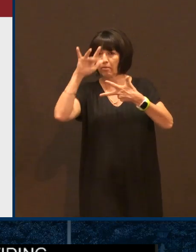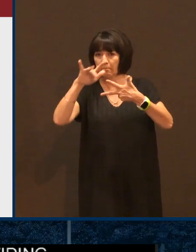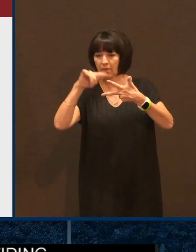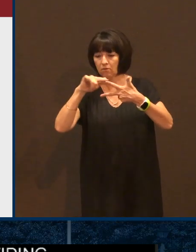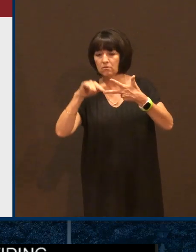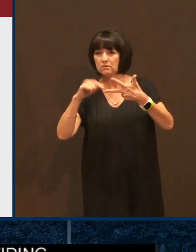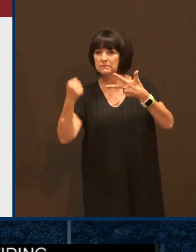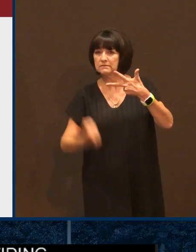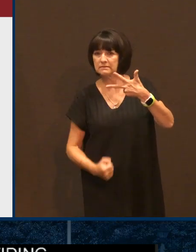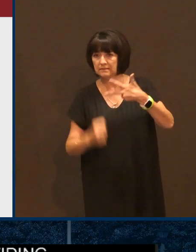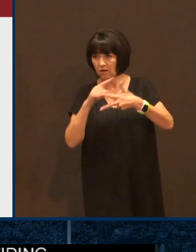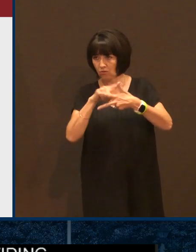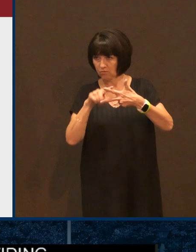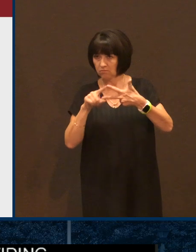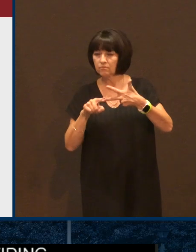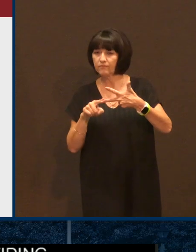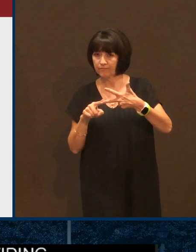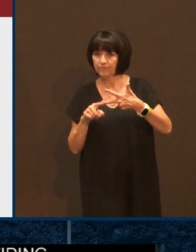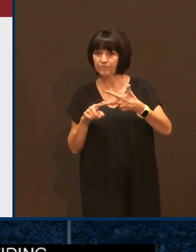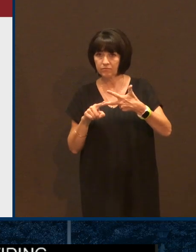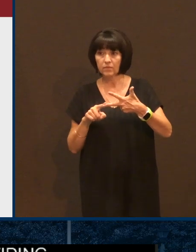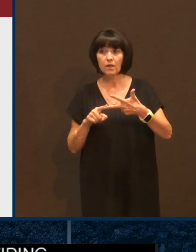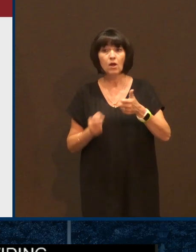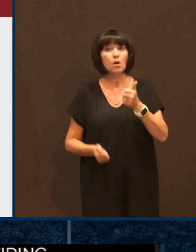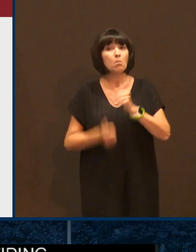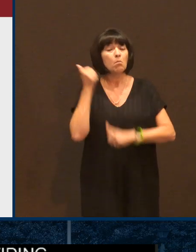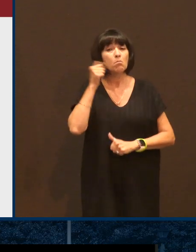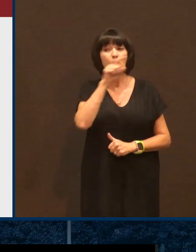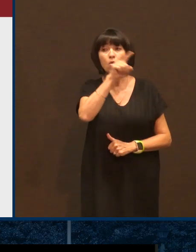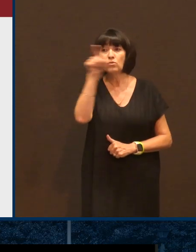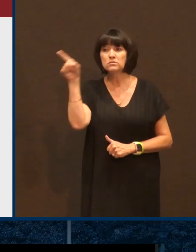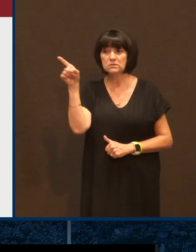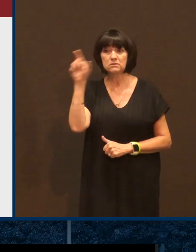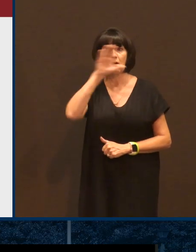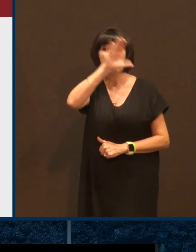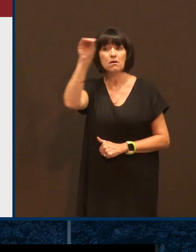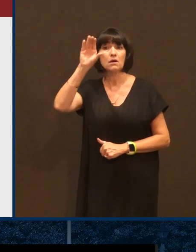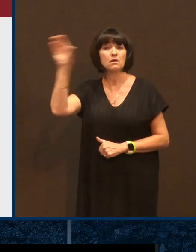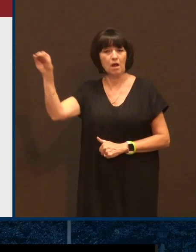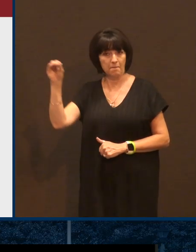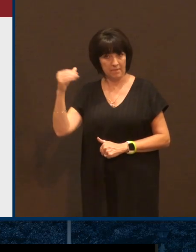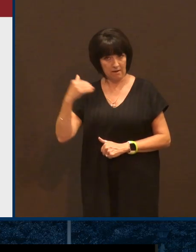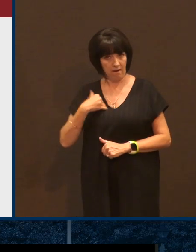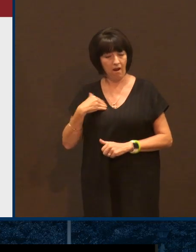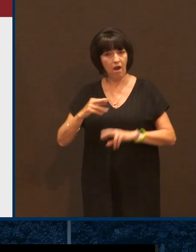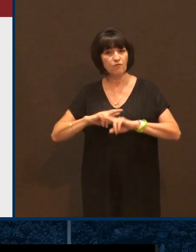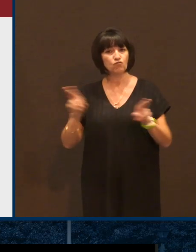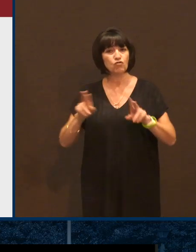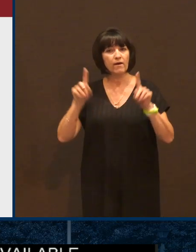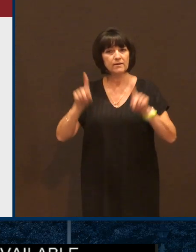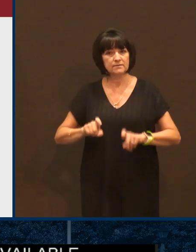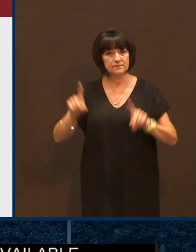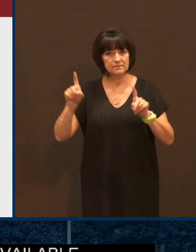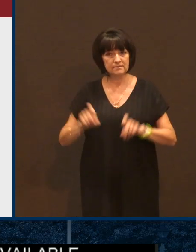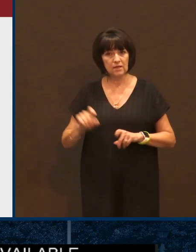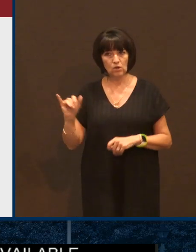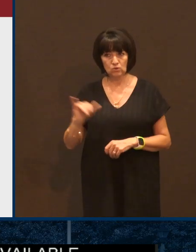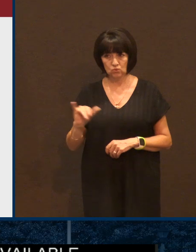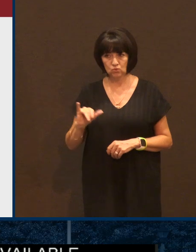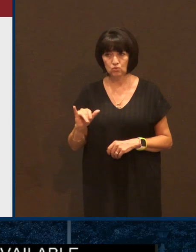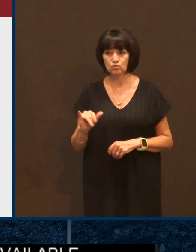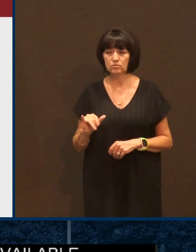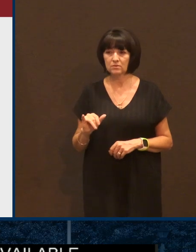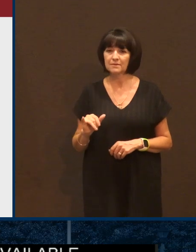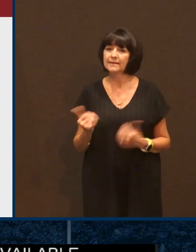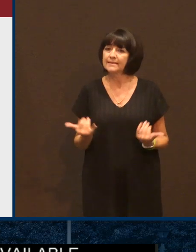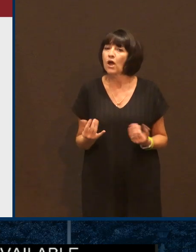employer-based testing, like in the school setting, is available And we also have newer and more options